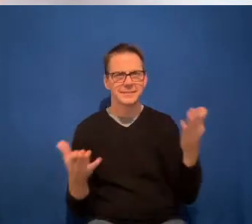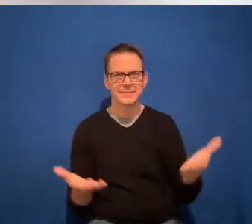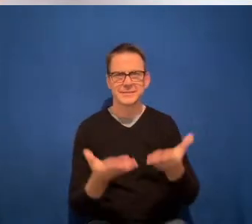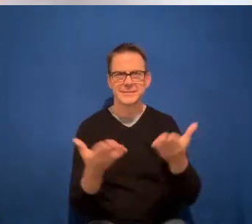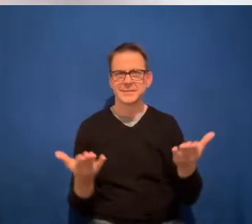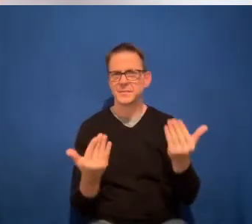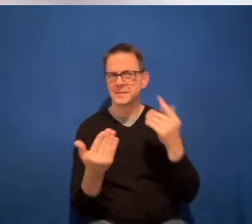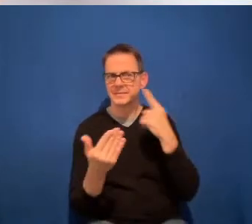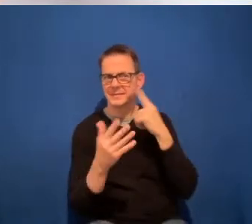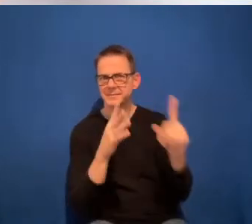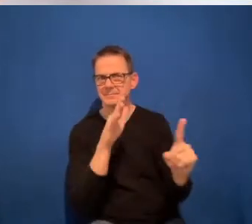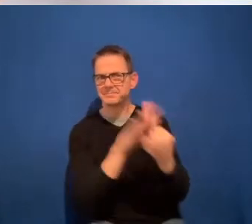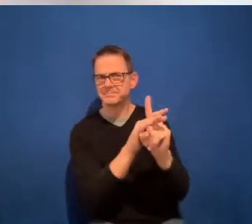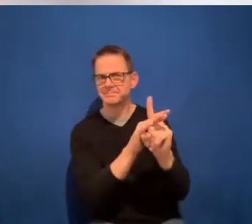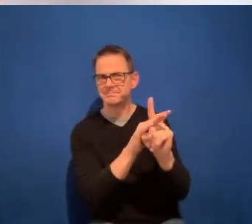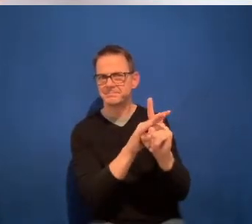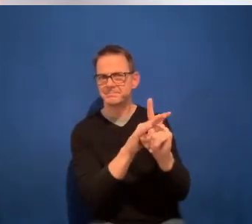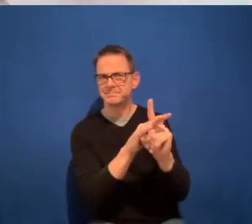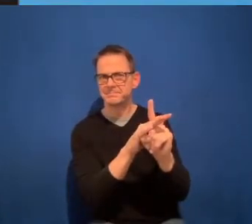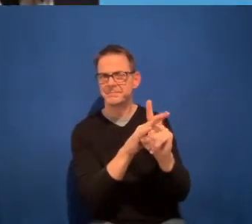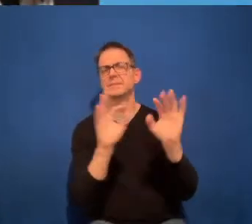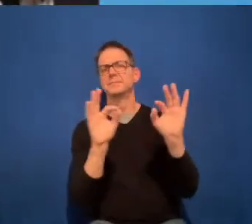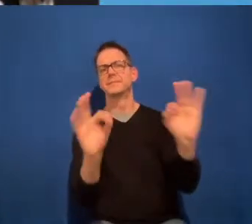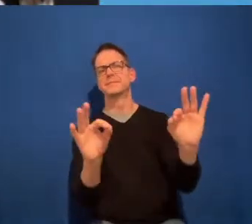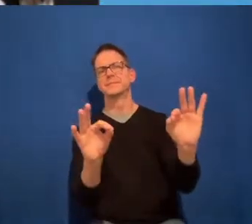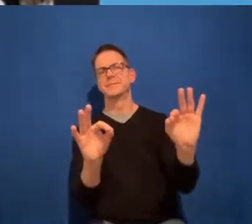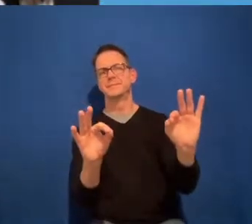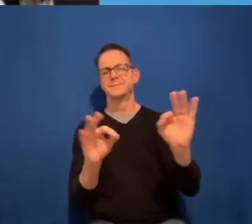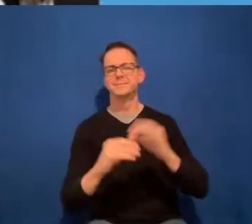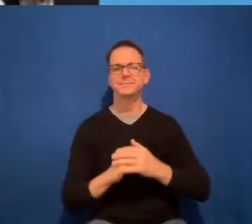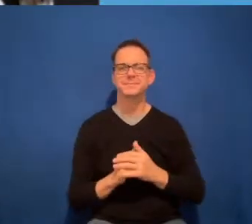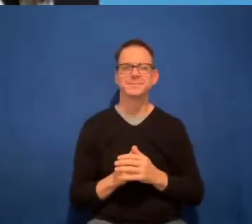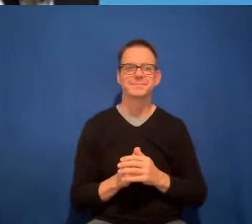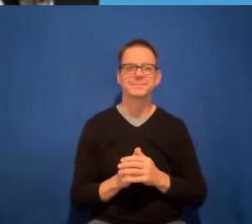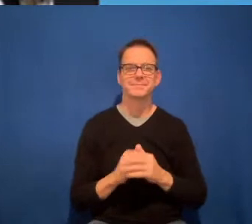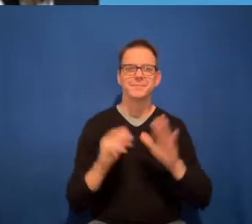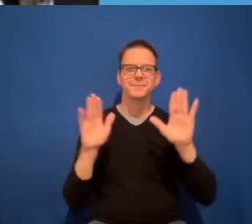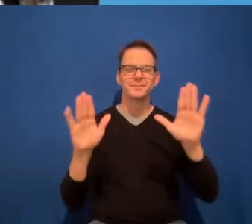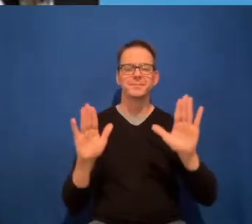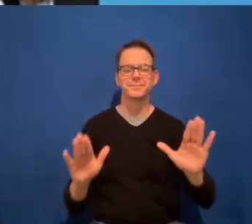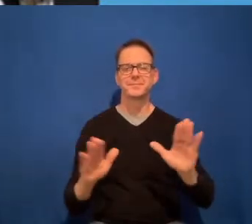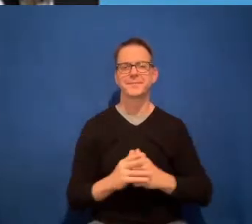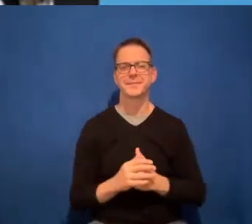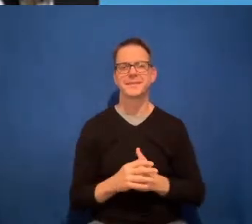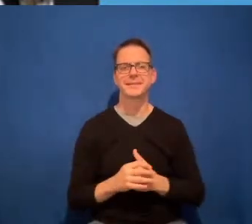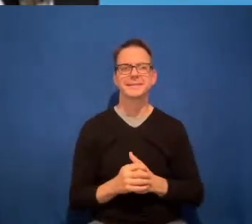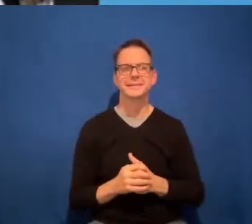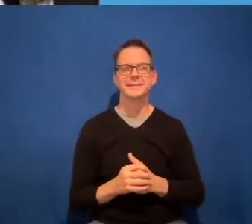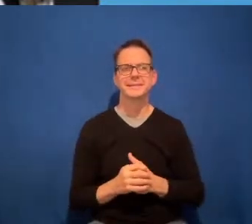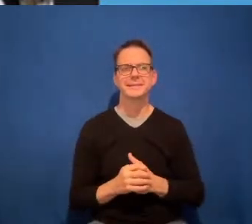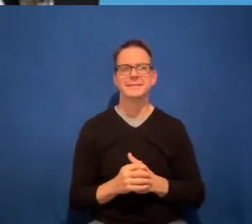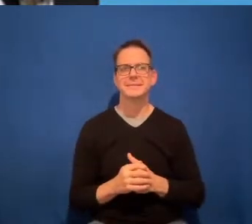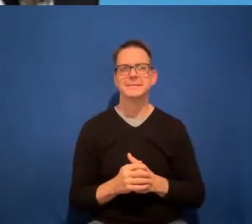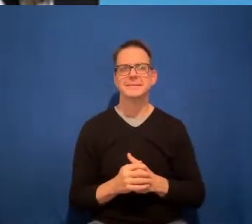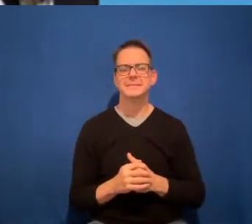Oh, maybe they're reappearing. They managed to make it on a little bit early. Oh, great. Wonderful, wonderful, wonderful. And